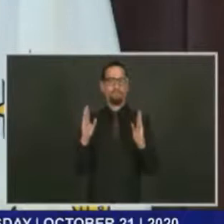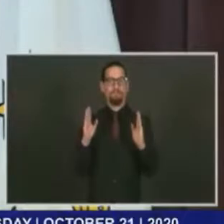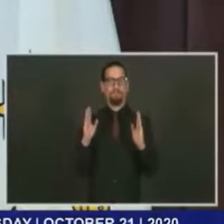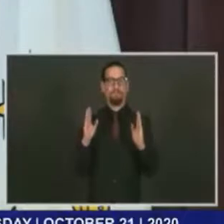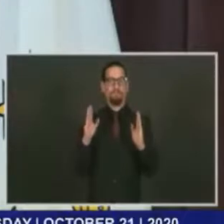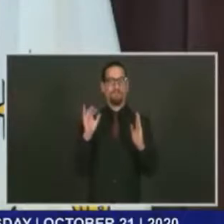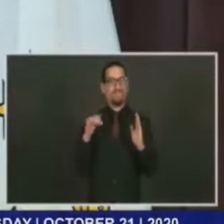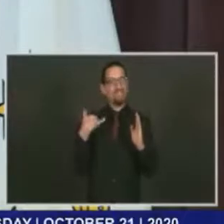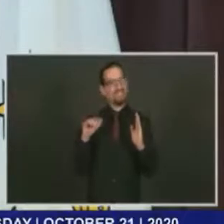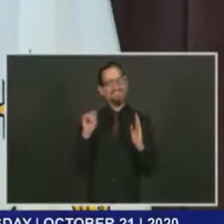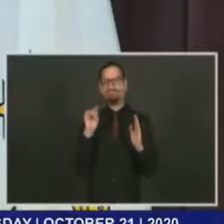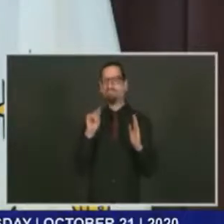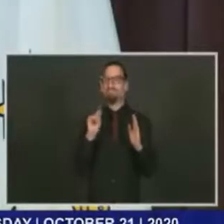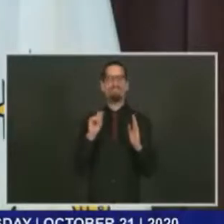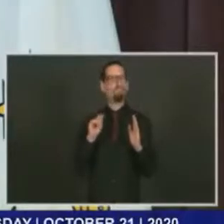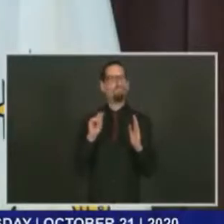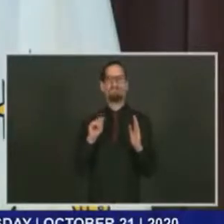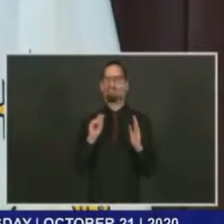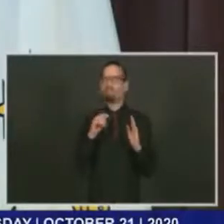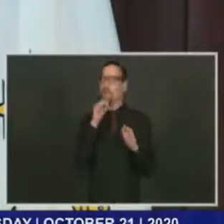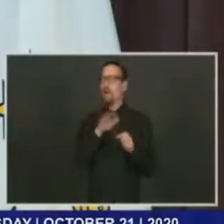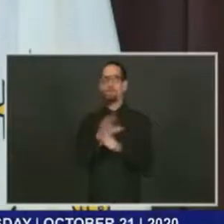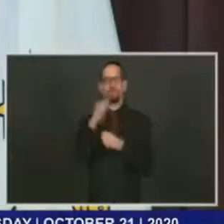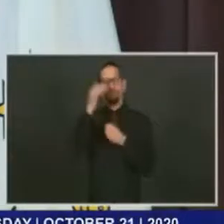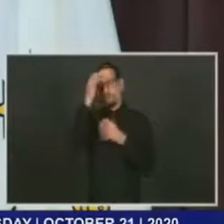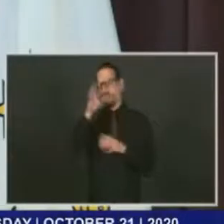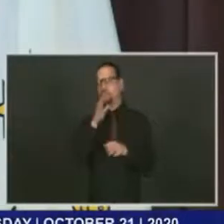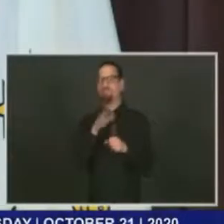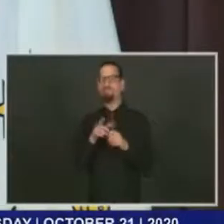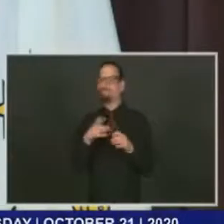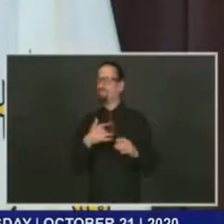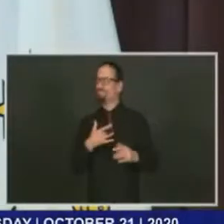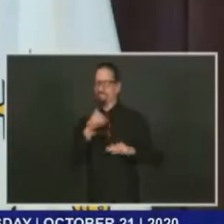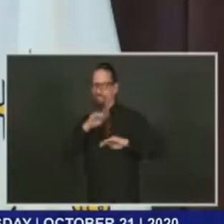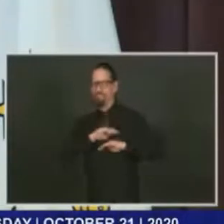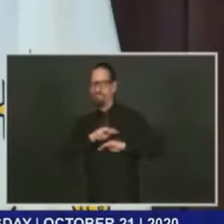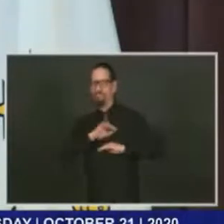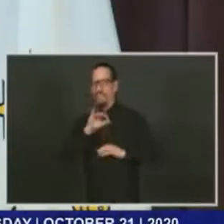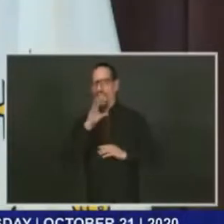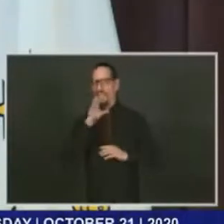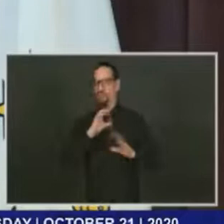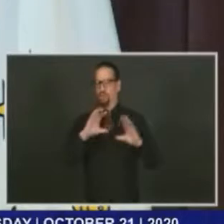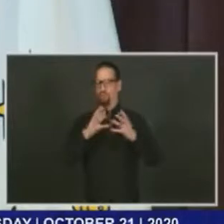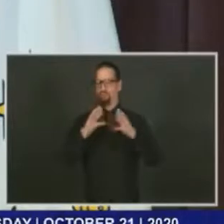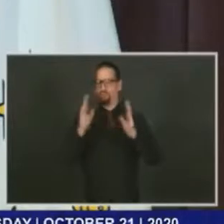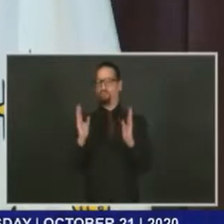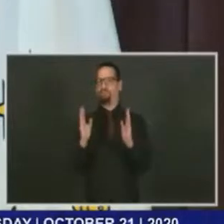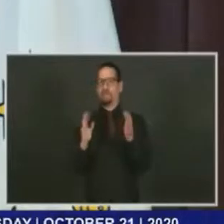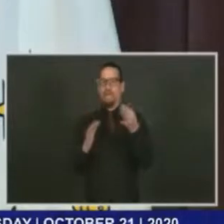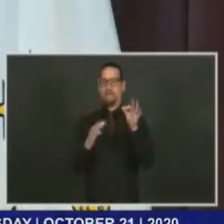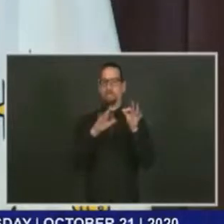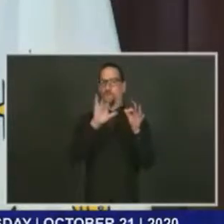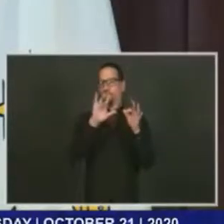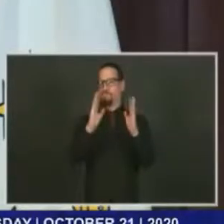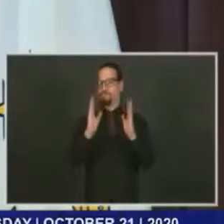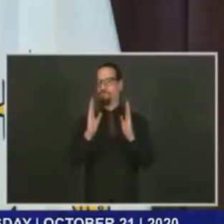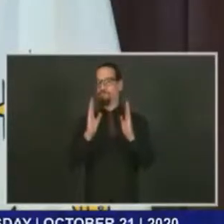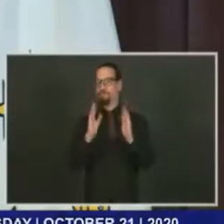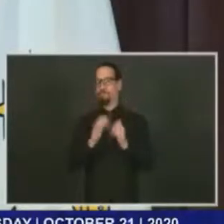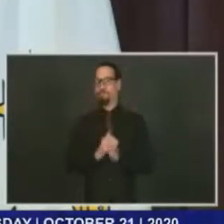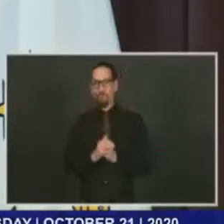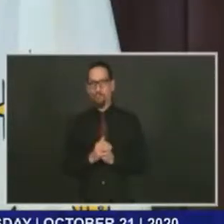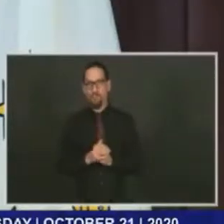disproportionately represented in our case data. While this age category comprises 9% of Rhode Island's